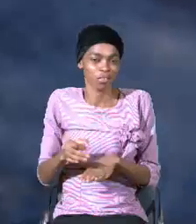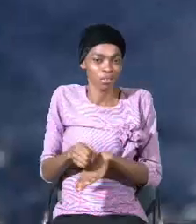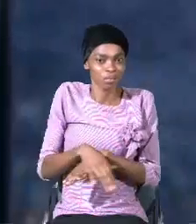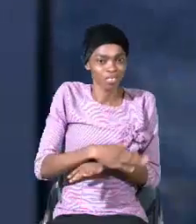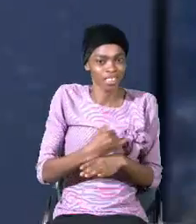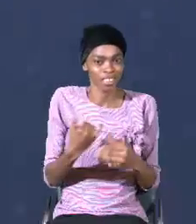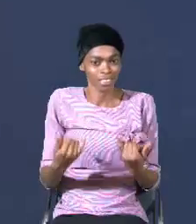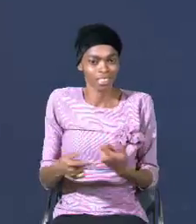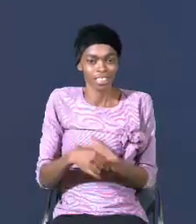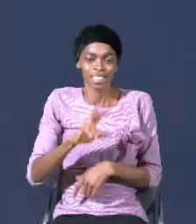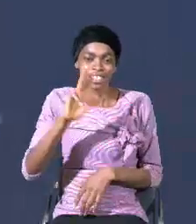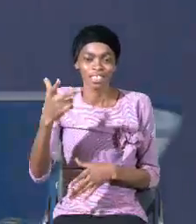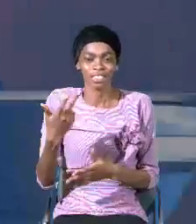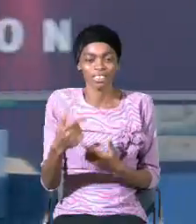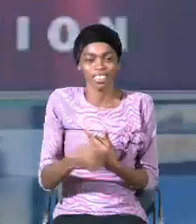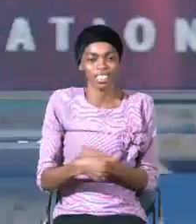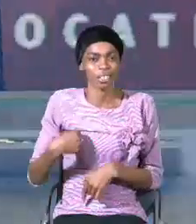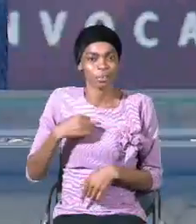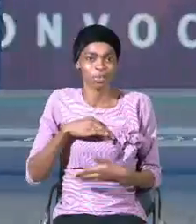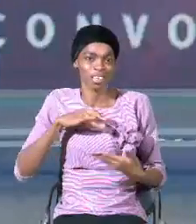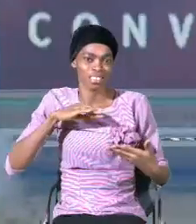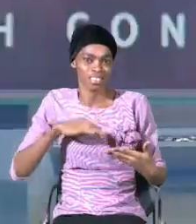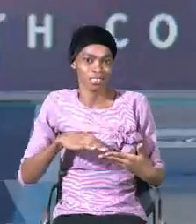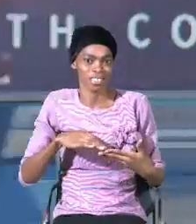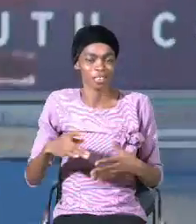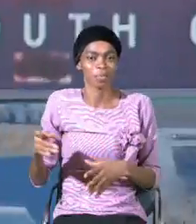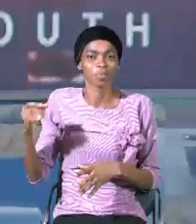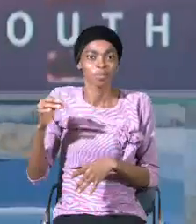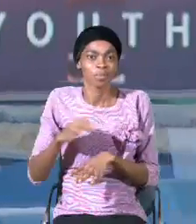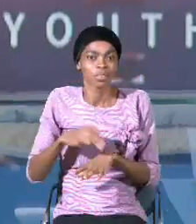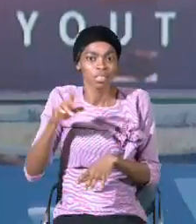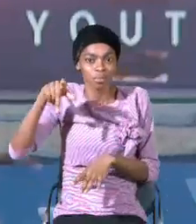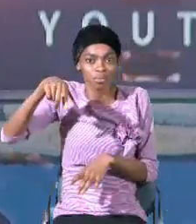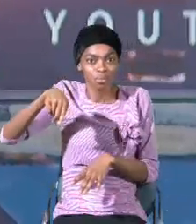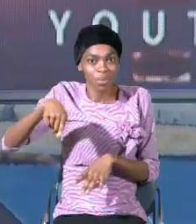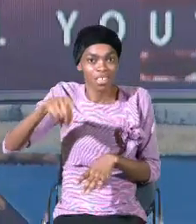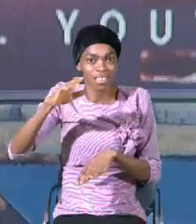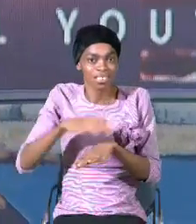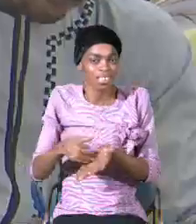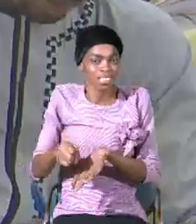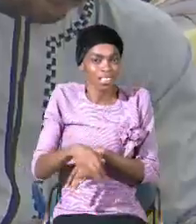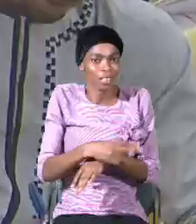day, we're dealing with the P of the impact. Somebody shout, P. P.